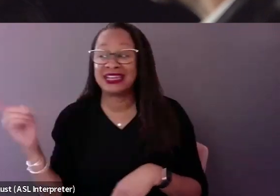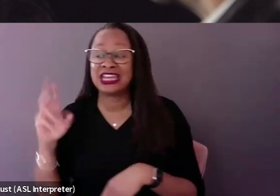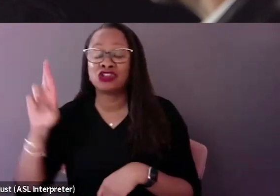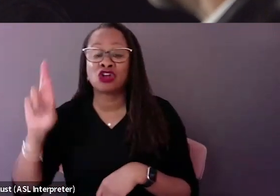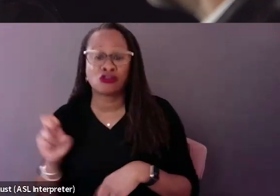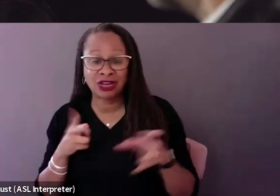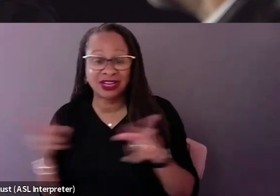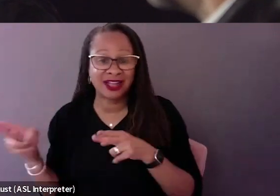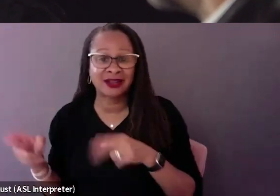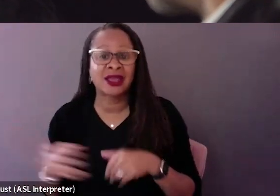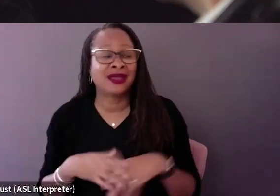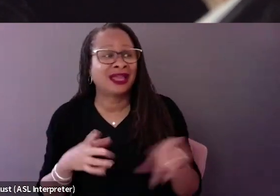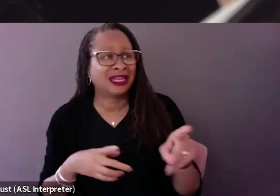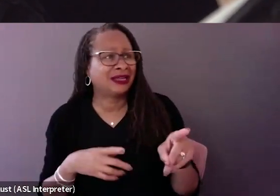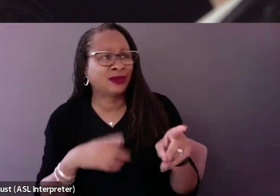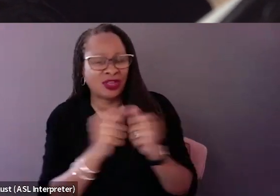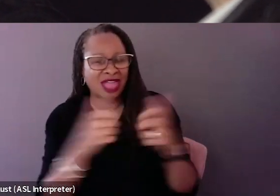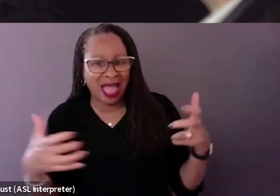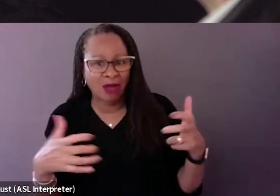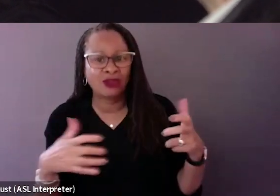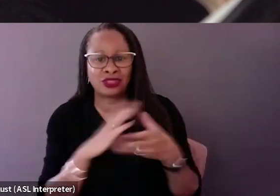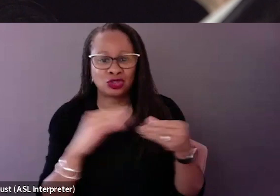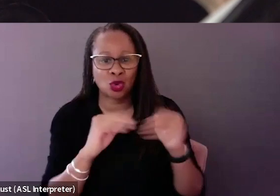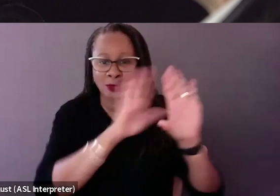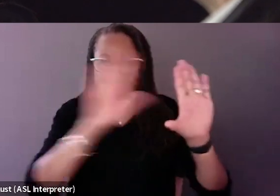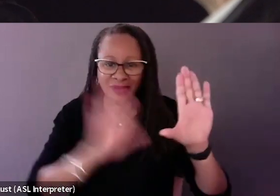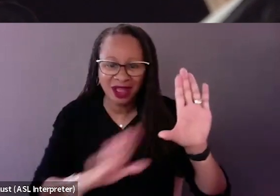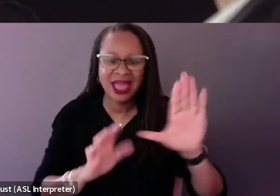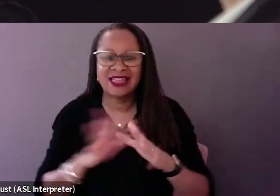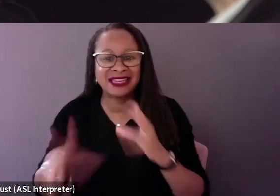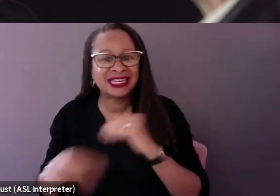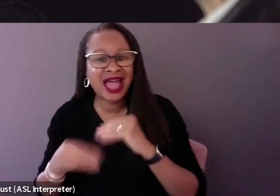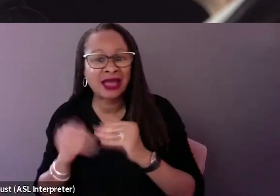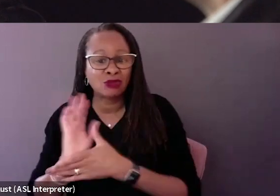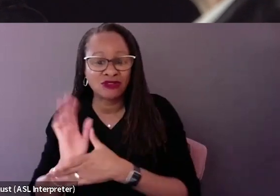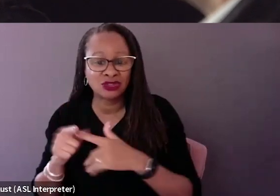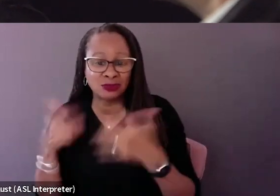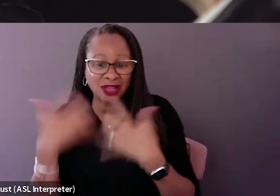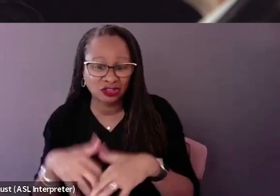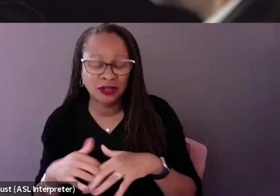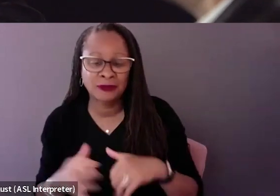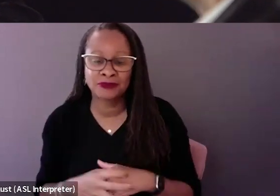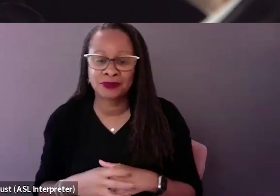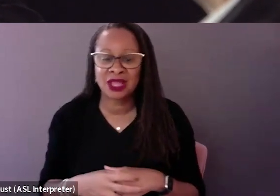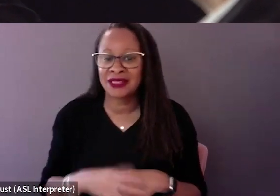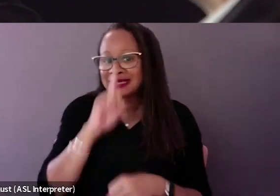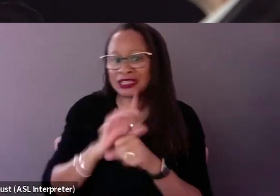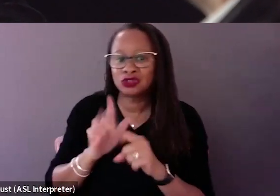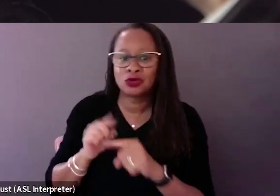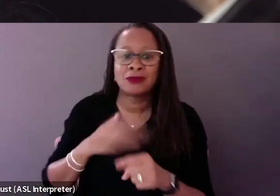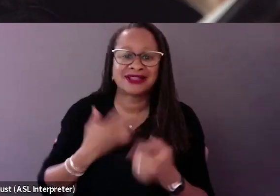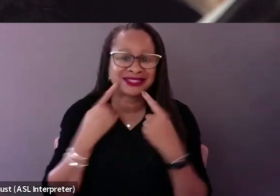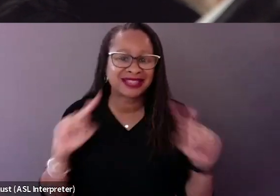the reenactment storyboards and put in movies like from Secret of My Success or Bright Lights Big